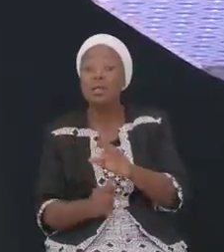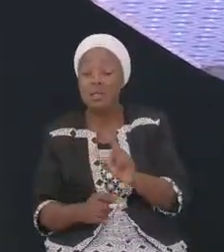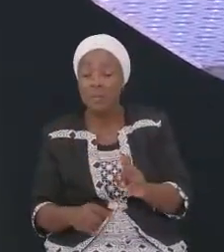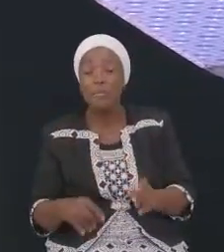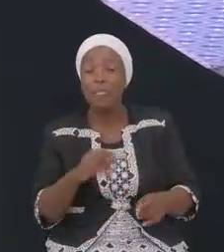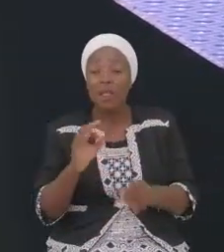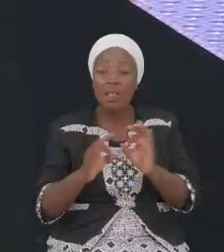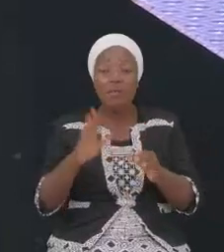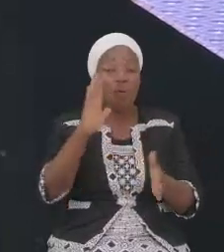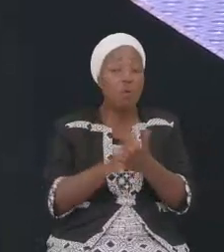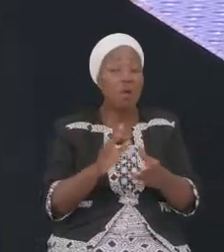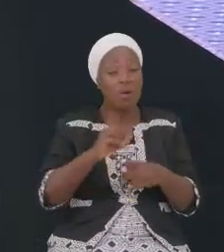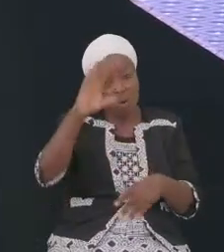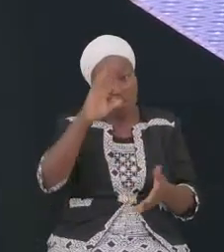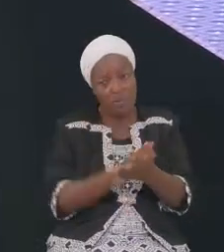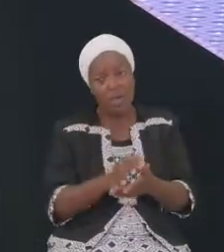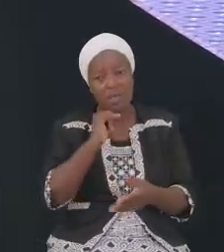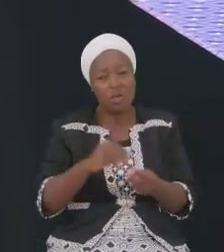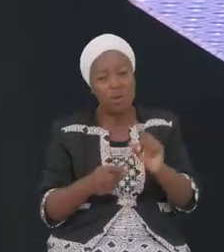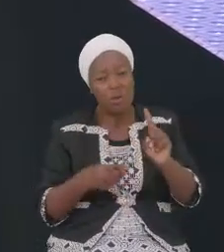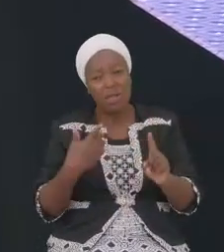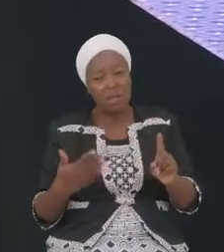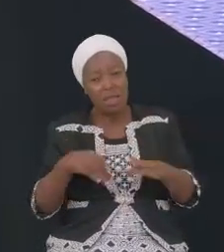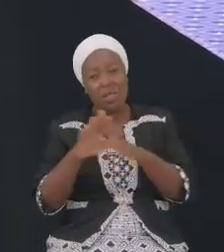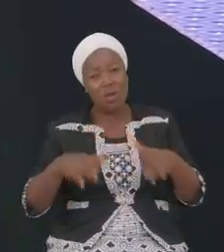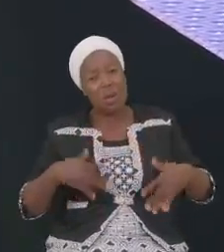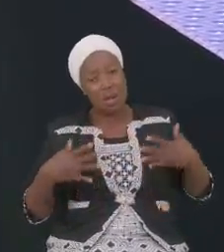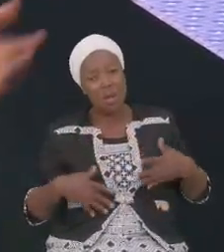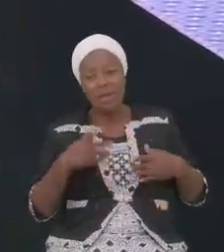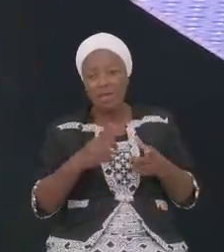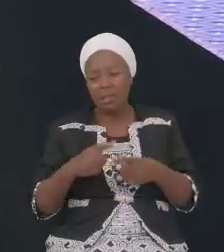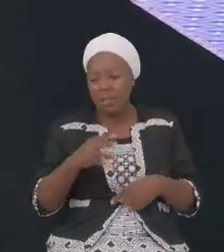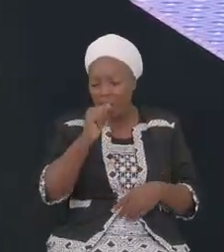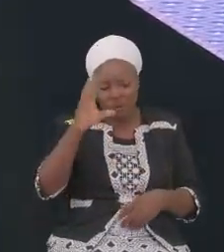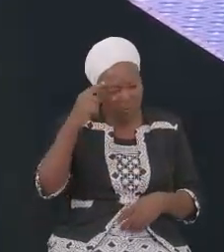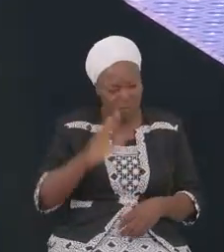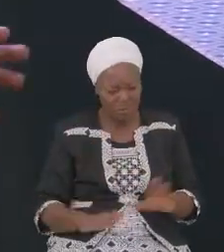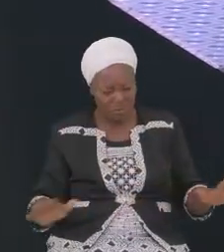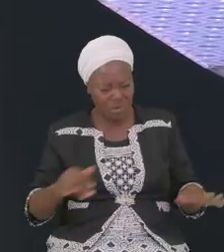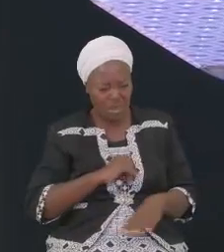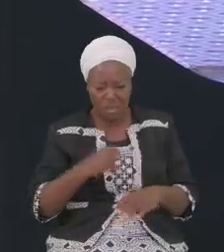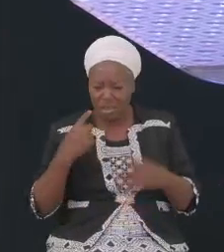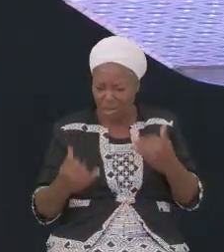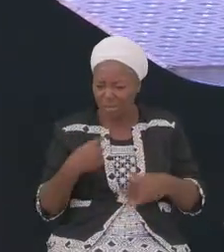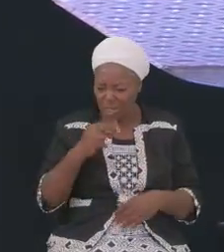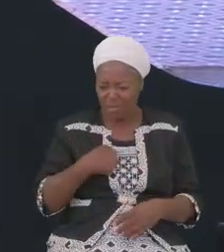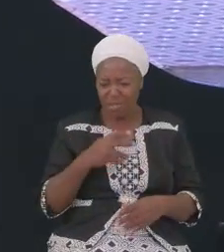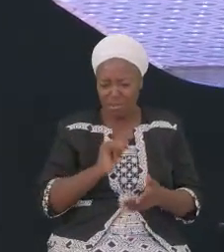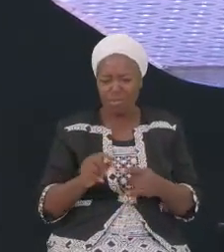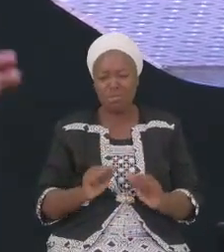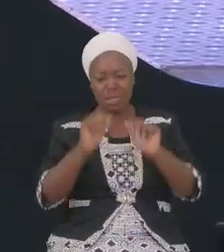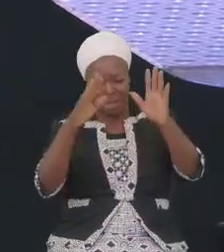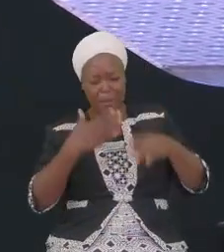If wife, husband is the number one thing in your life, I'm looking for children, and they're talking about, you know,